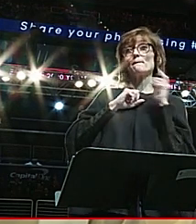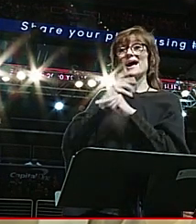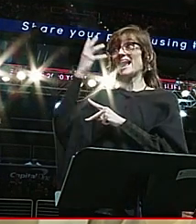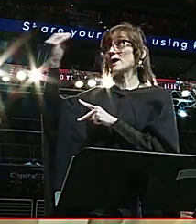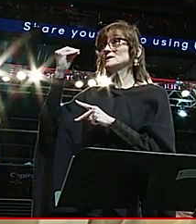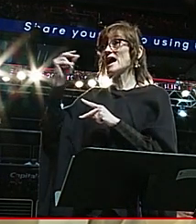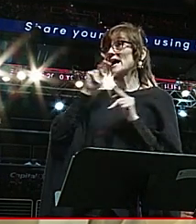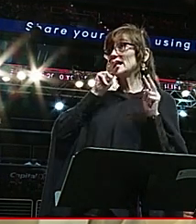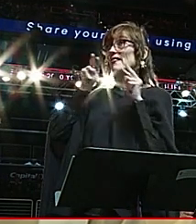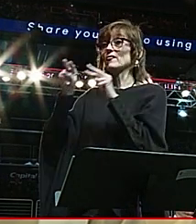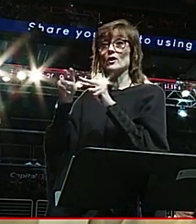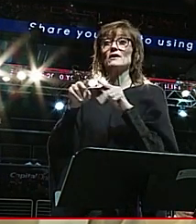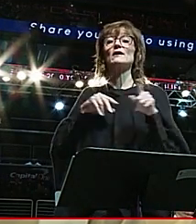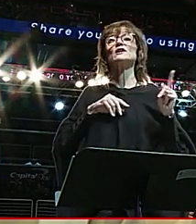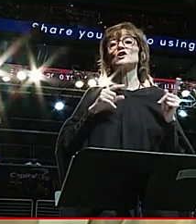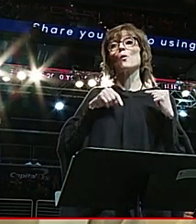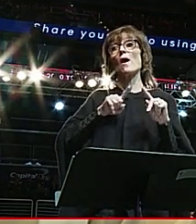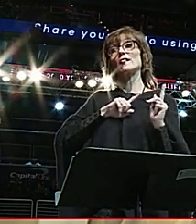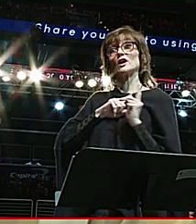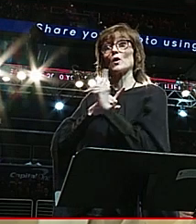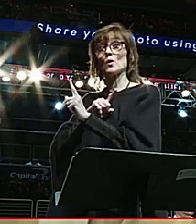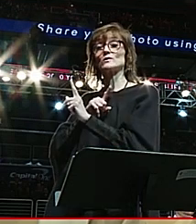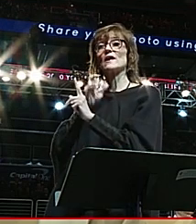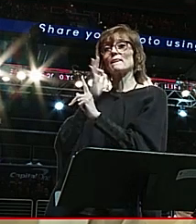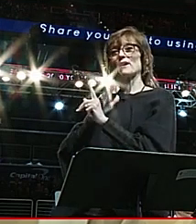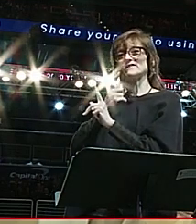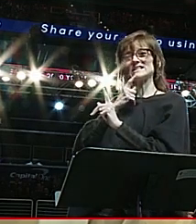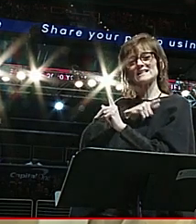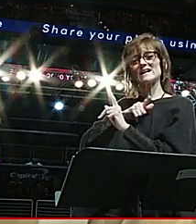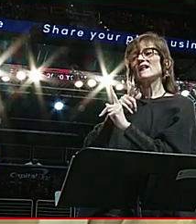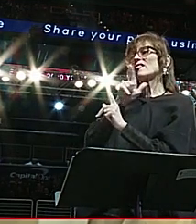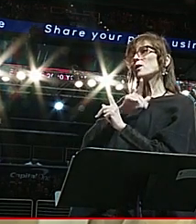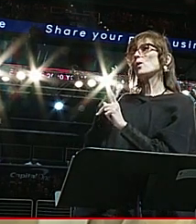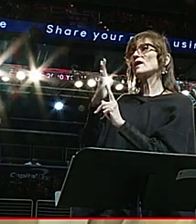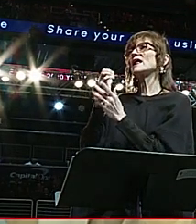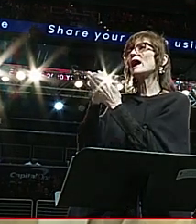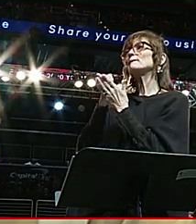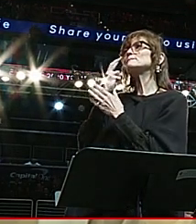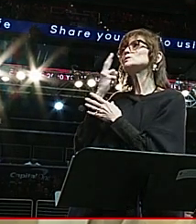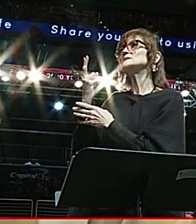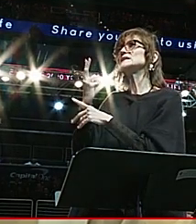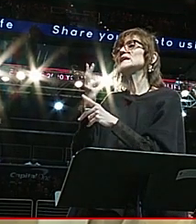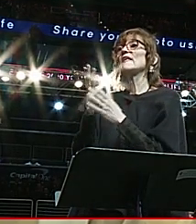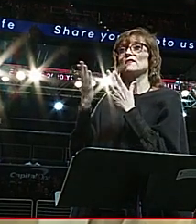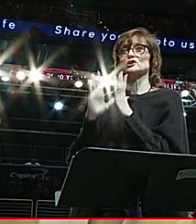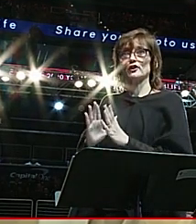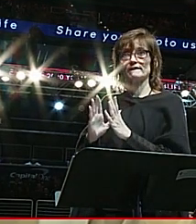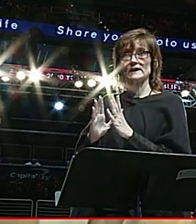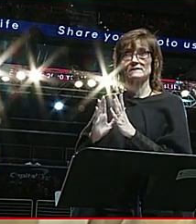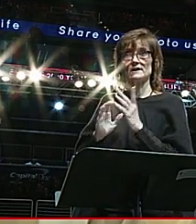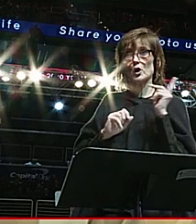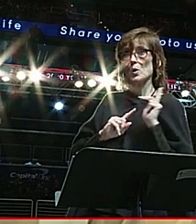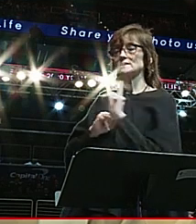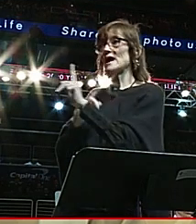And as he goes, the prophet prays, "Lord, open his eyes." And as the servant goes out, he sees around the army of the